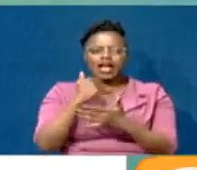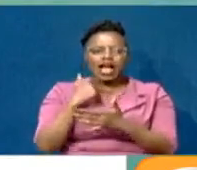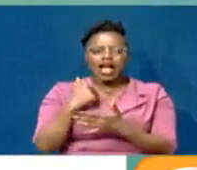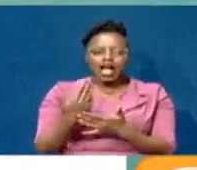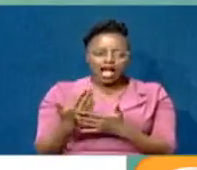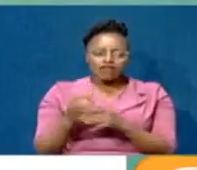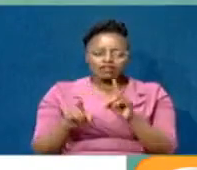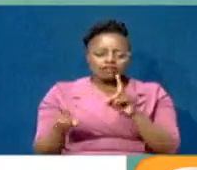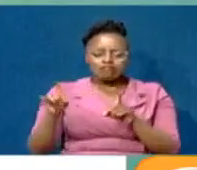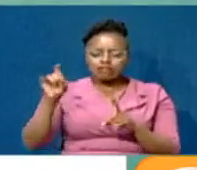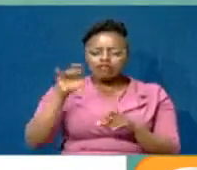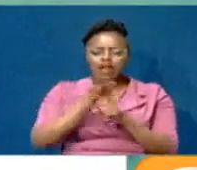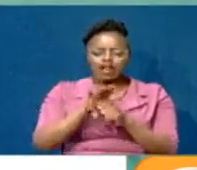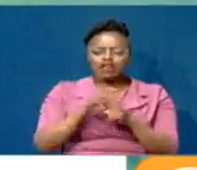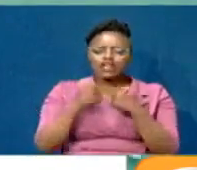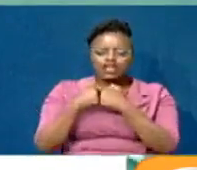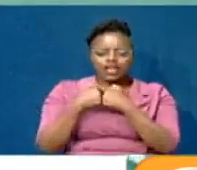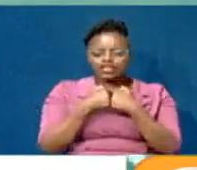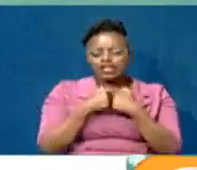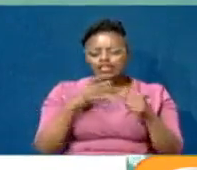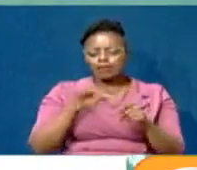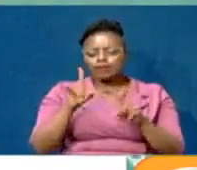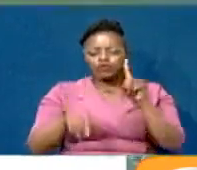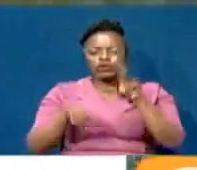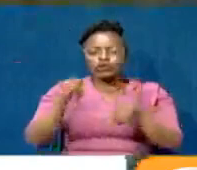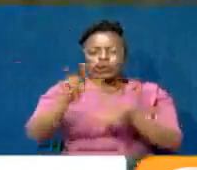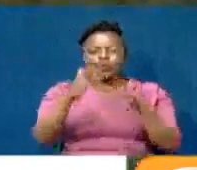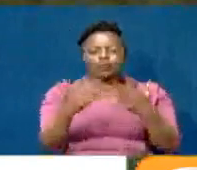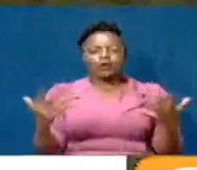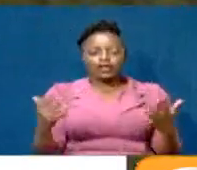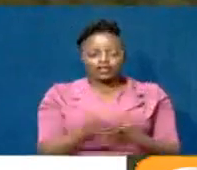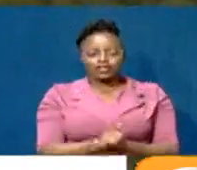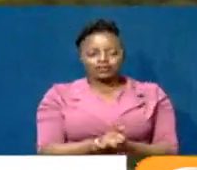an upward trajectory, challenging players to diversify their products.